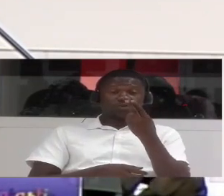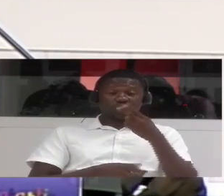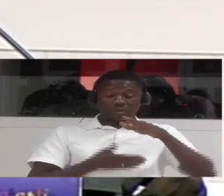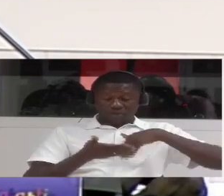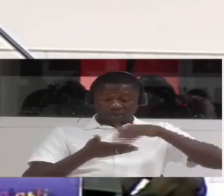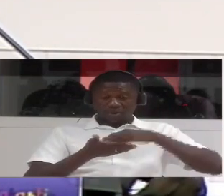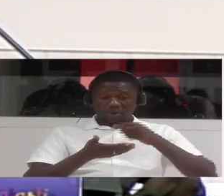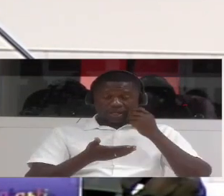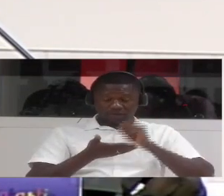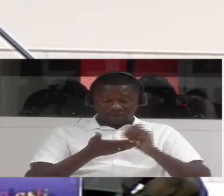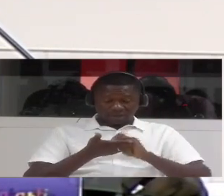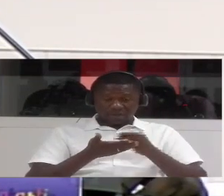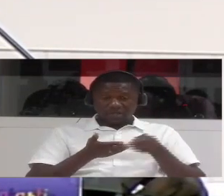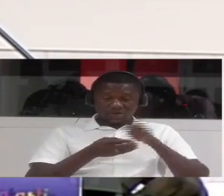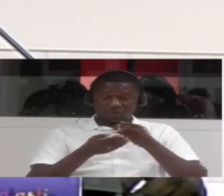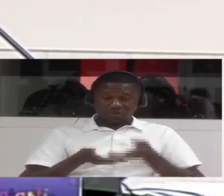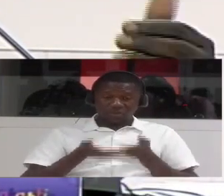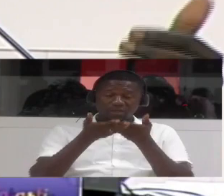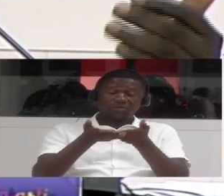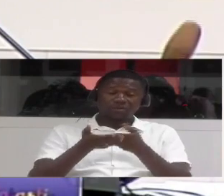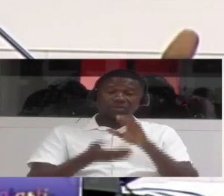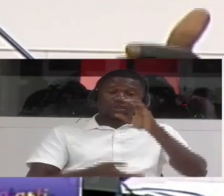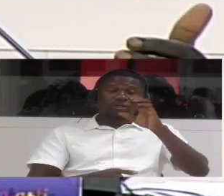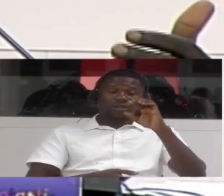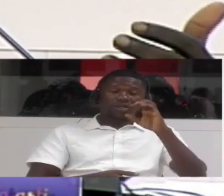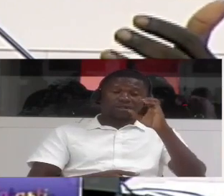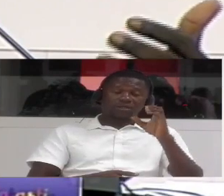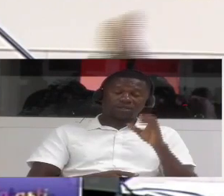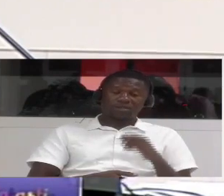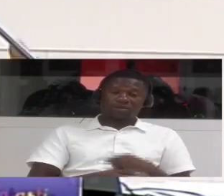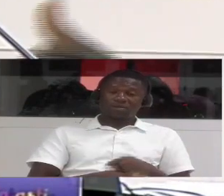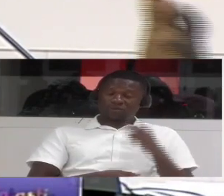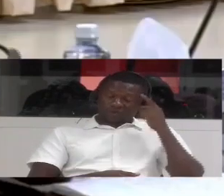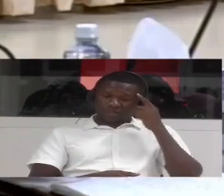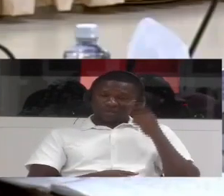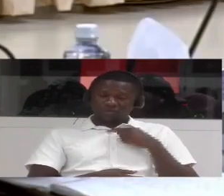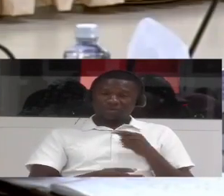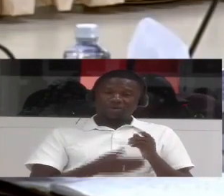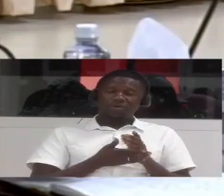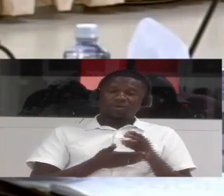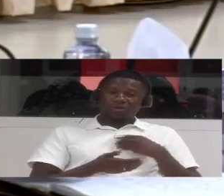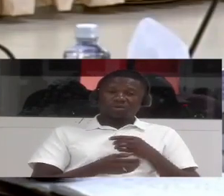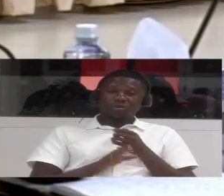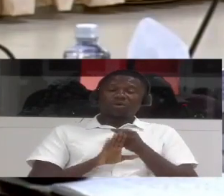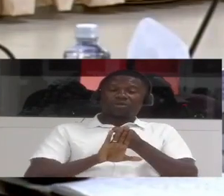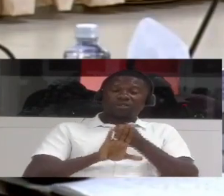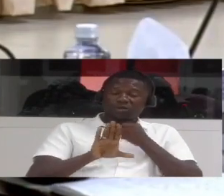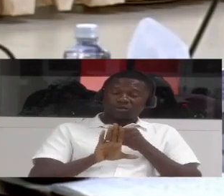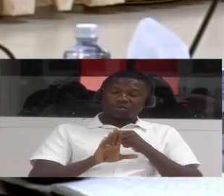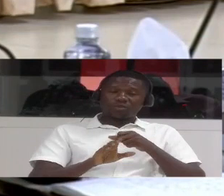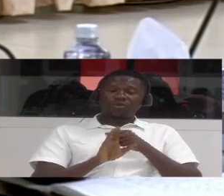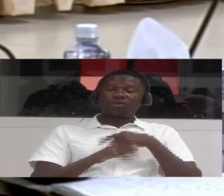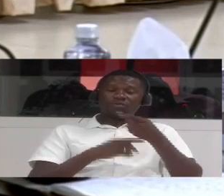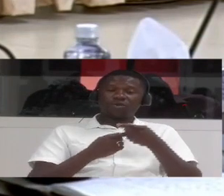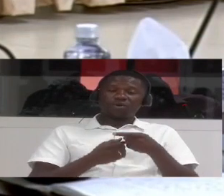that we submitted to the CRC, proposing, some broad and generous protection for not